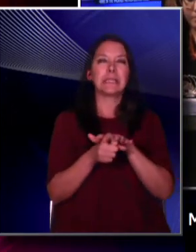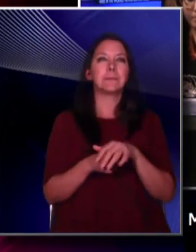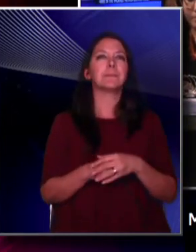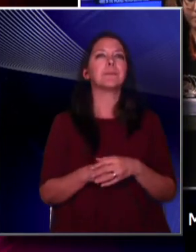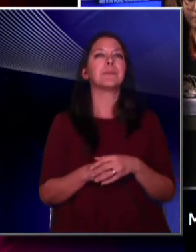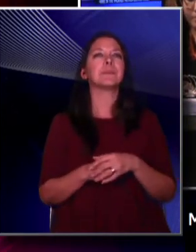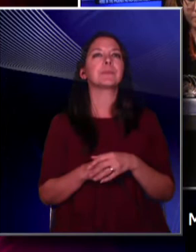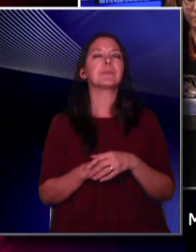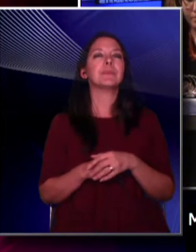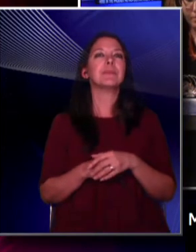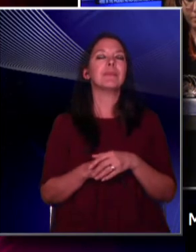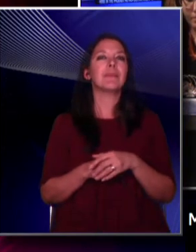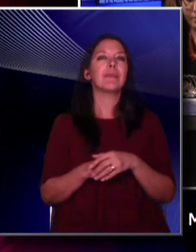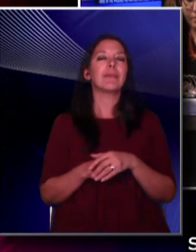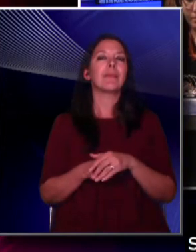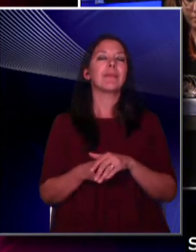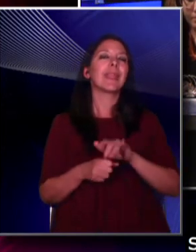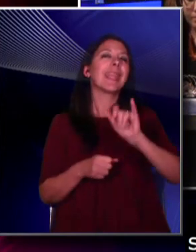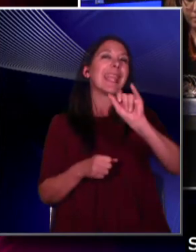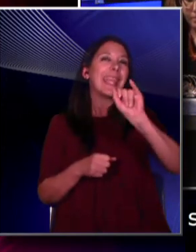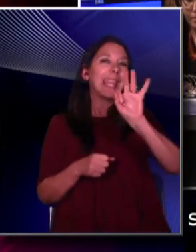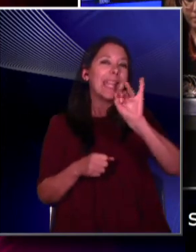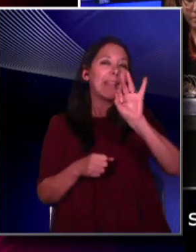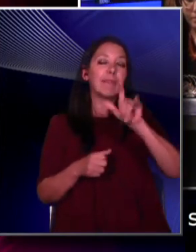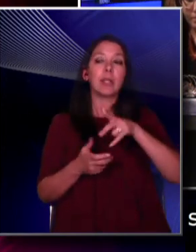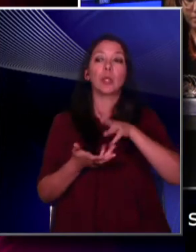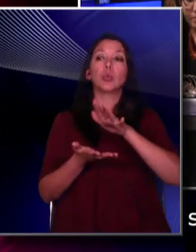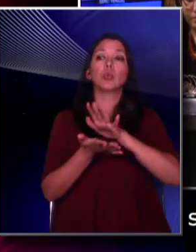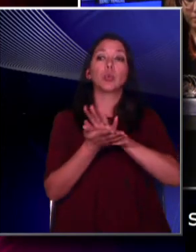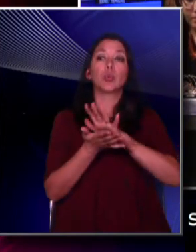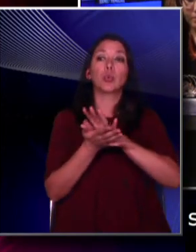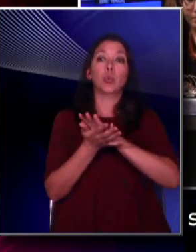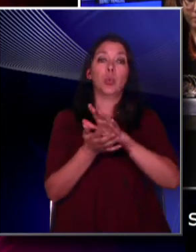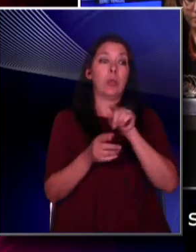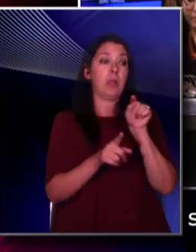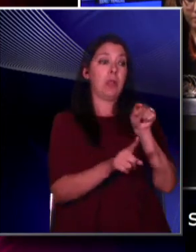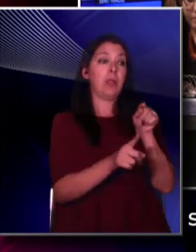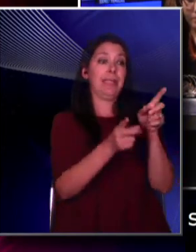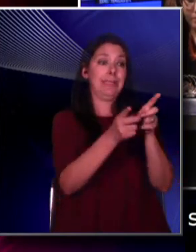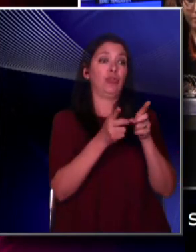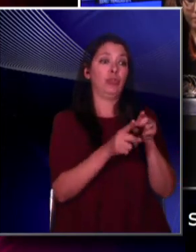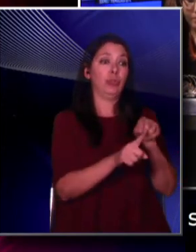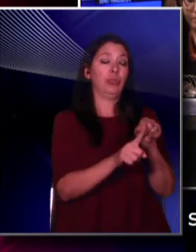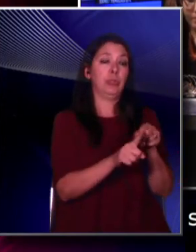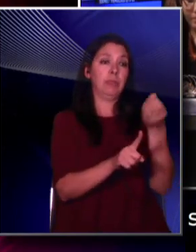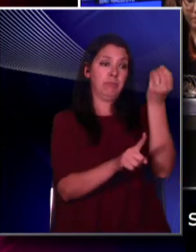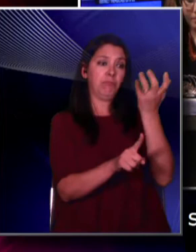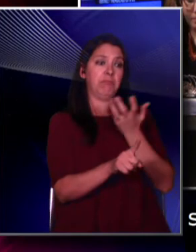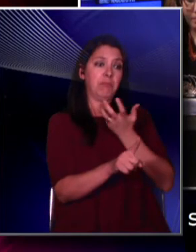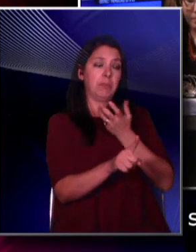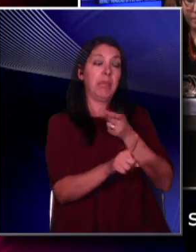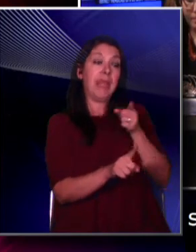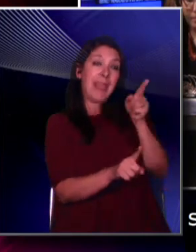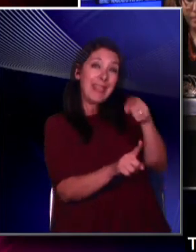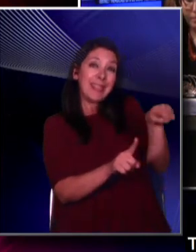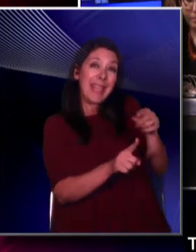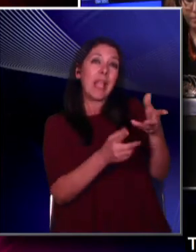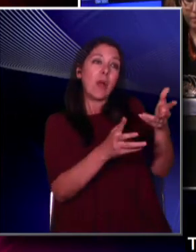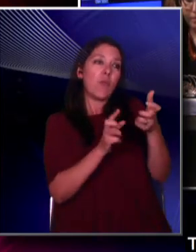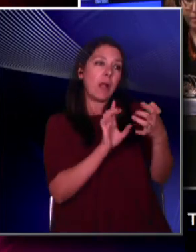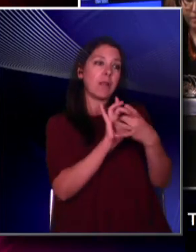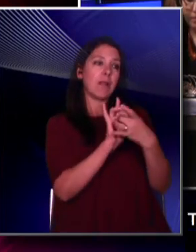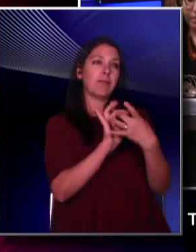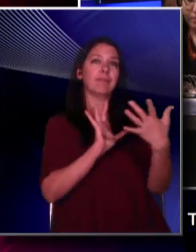If a school district themselves let us know they want to terminate an agreement,